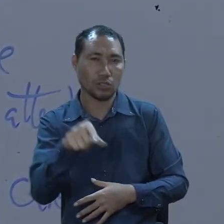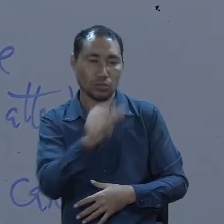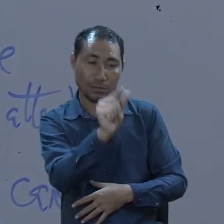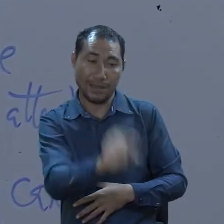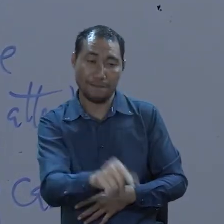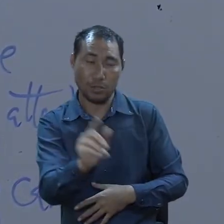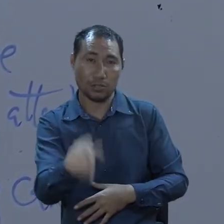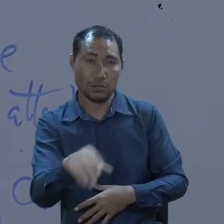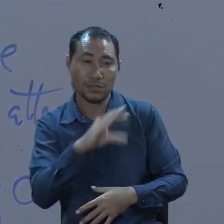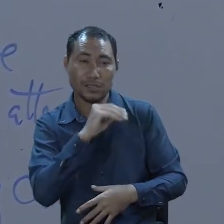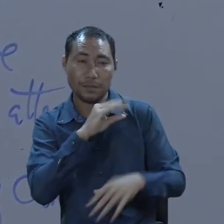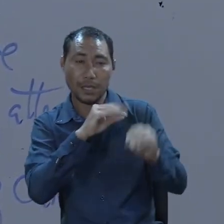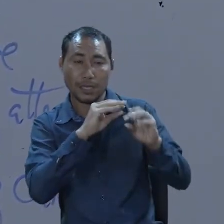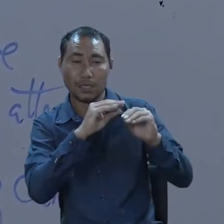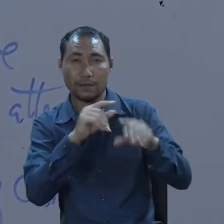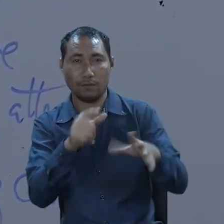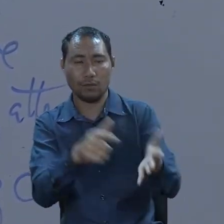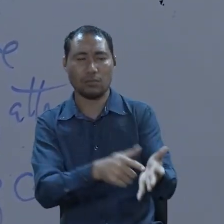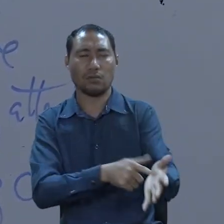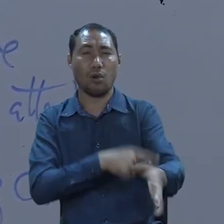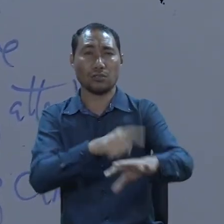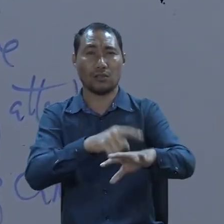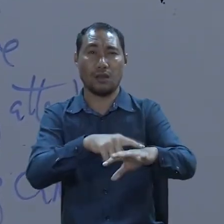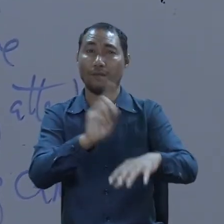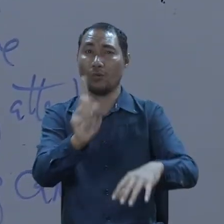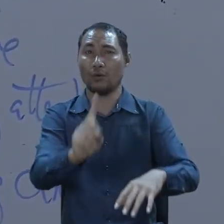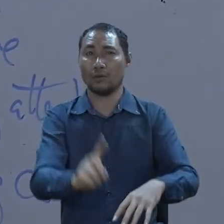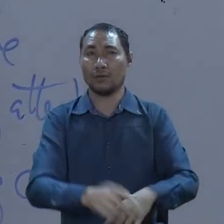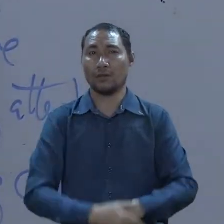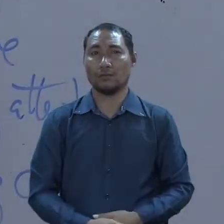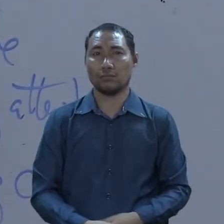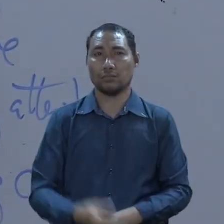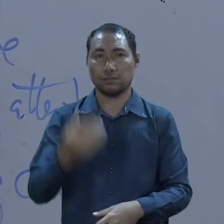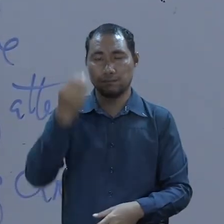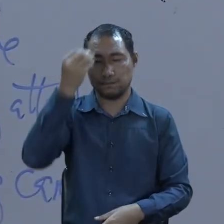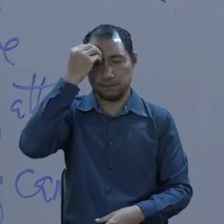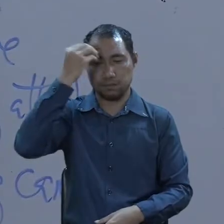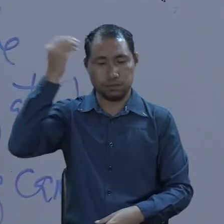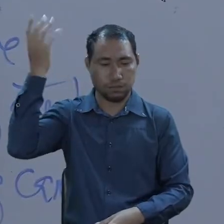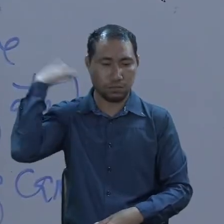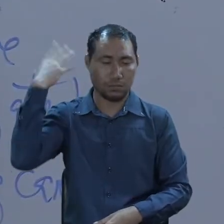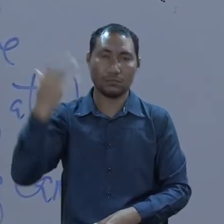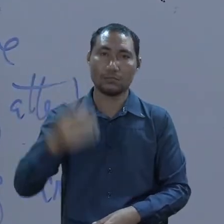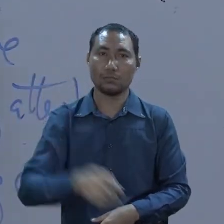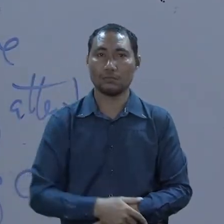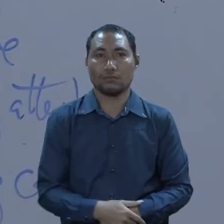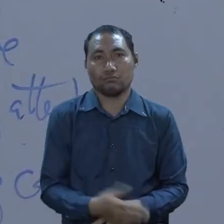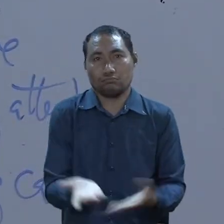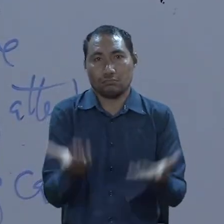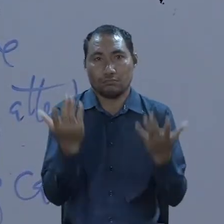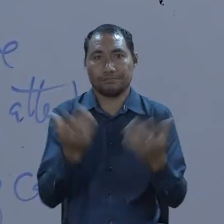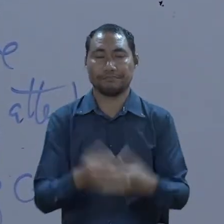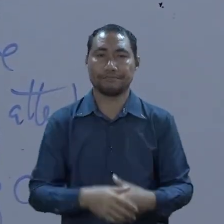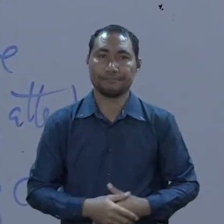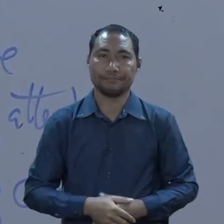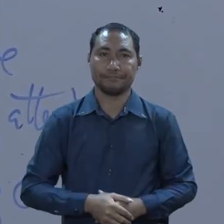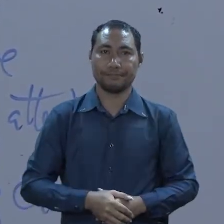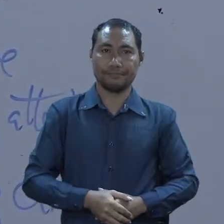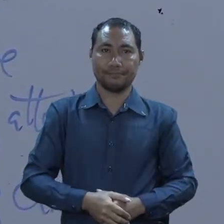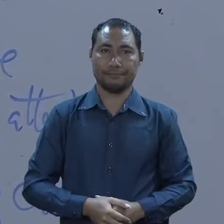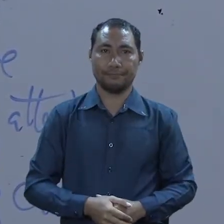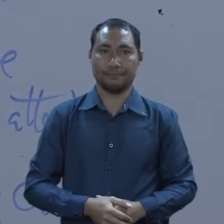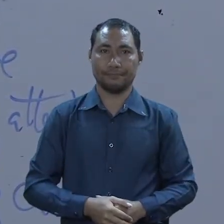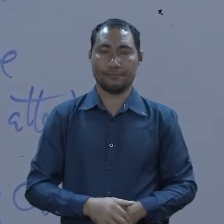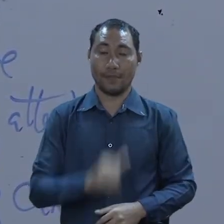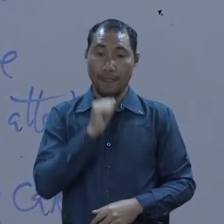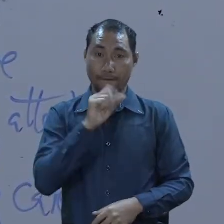to someone speak for a very long time, you tend to forget what the message